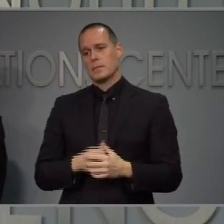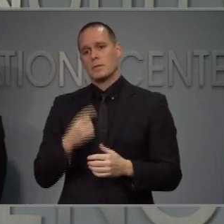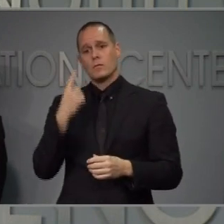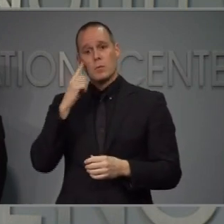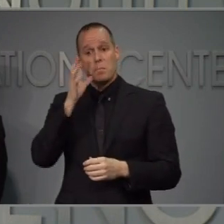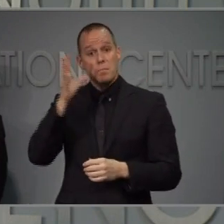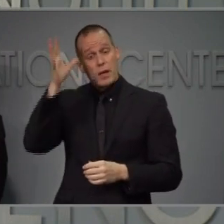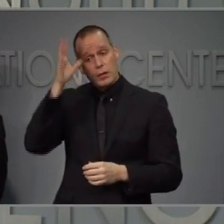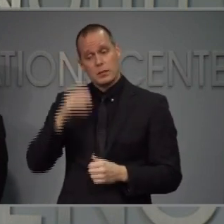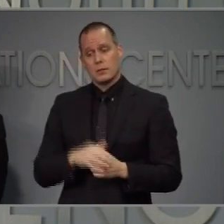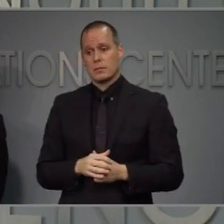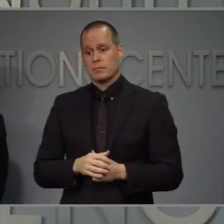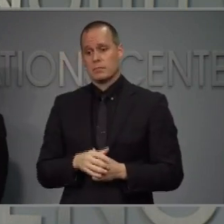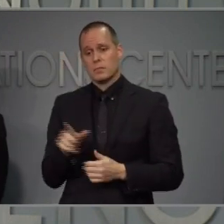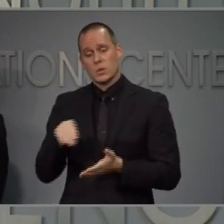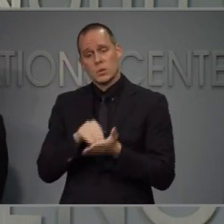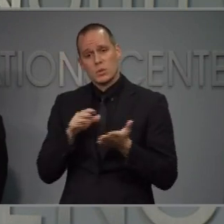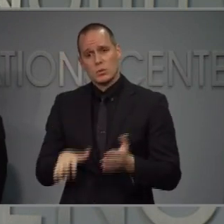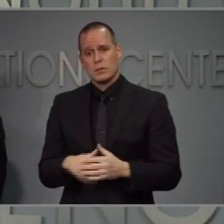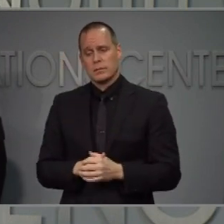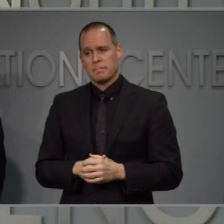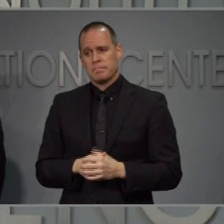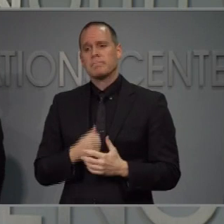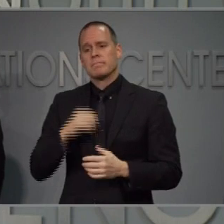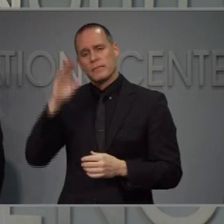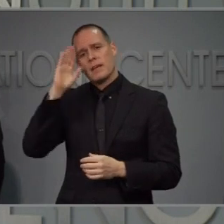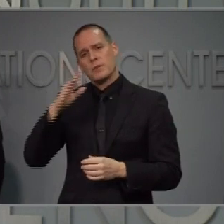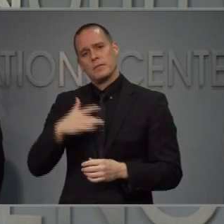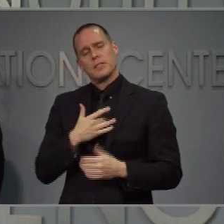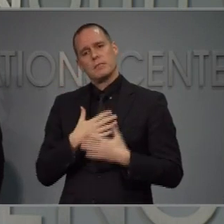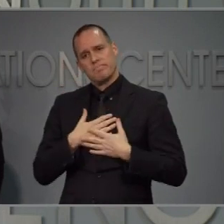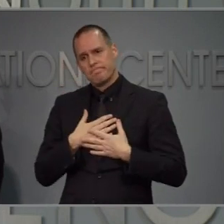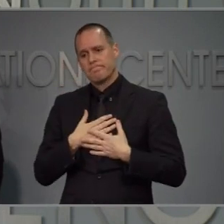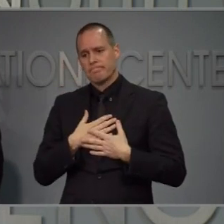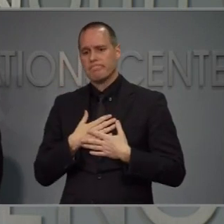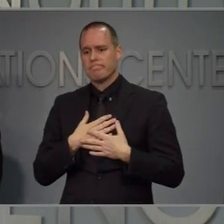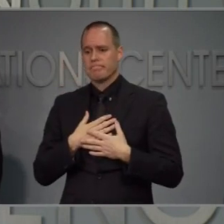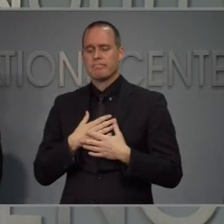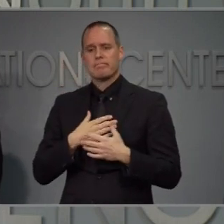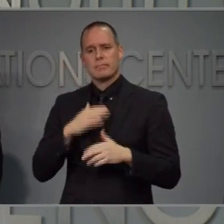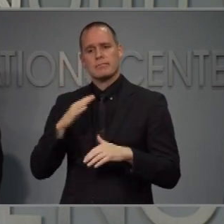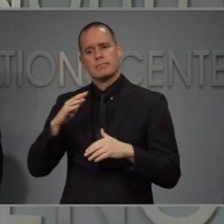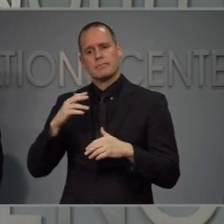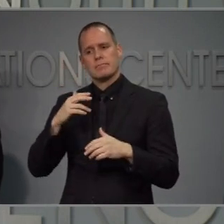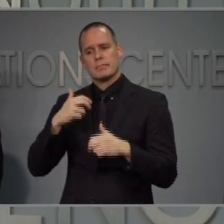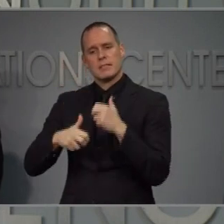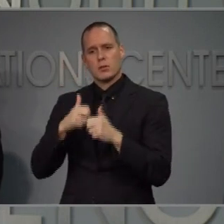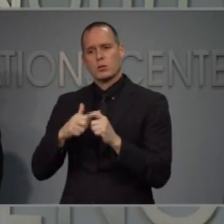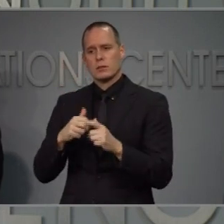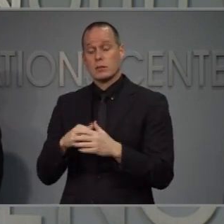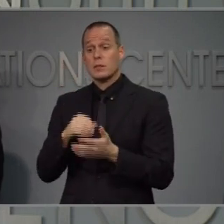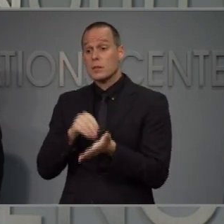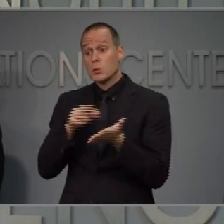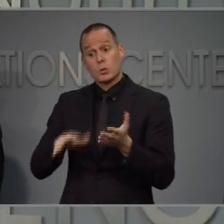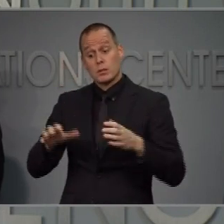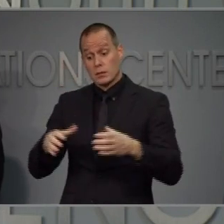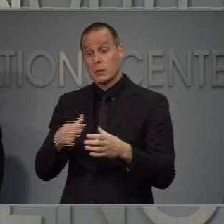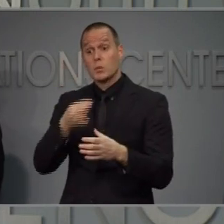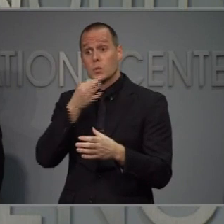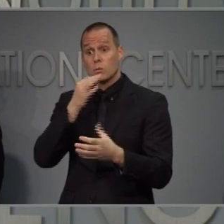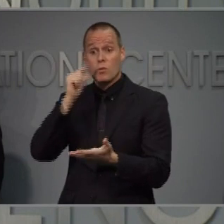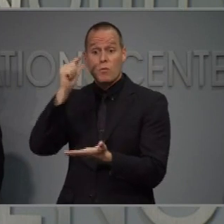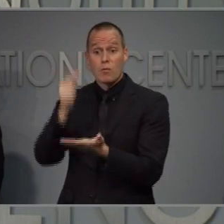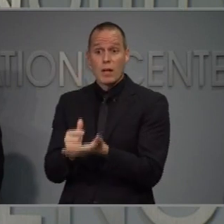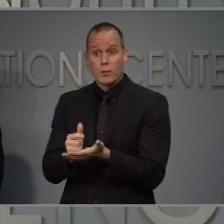parents and for students, particularly for seniors who are about to graduate. Their lives have been turned